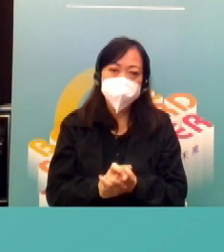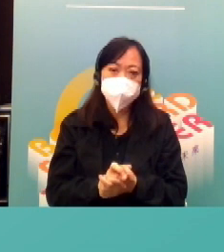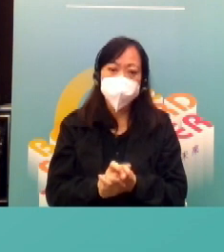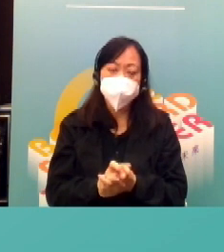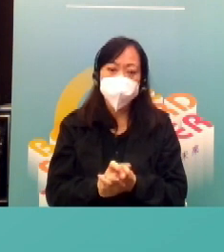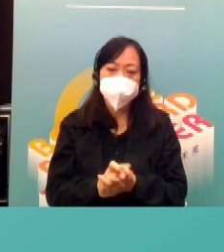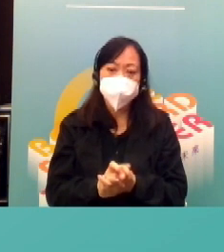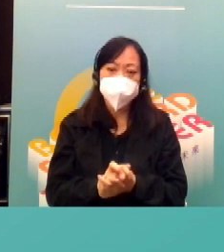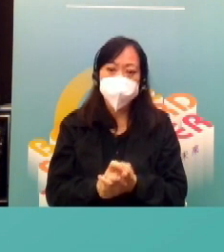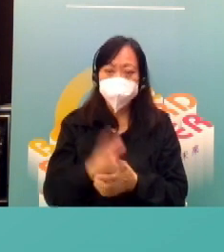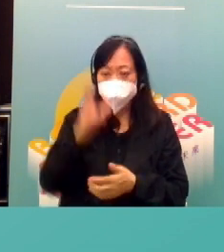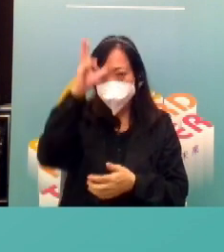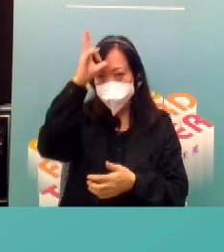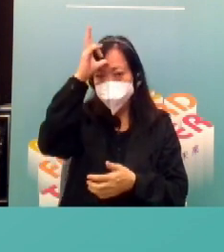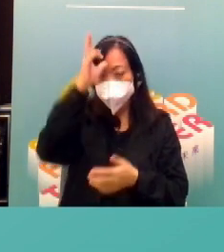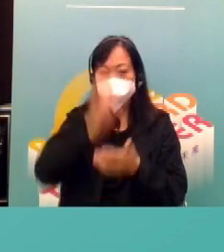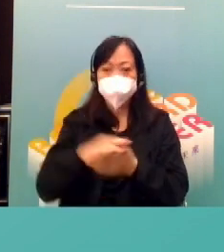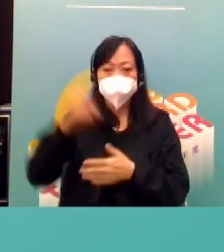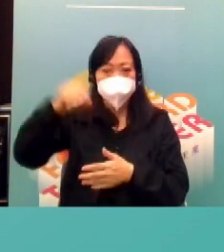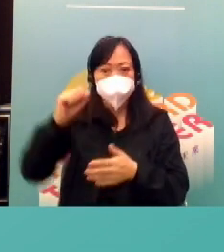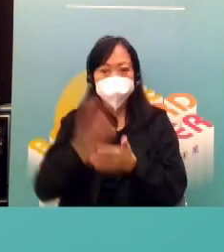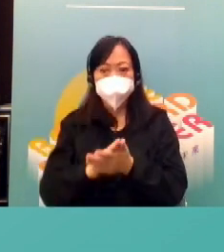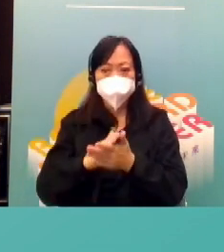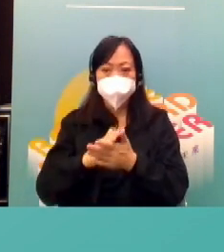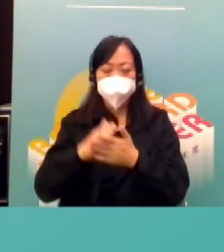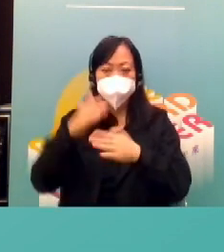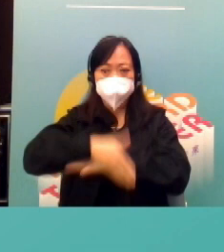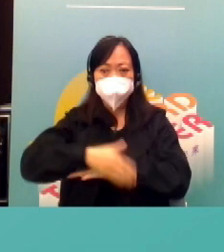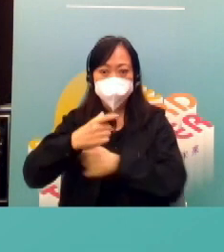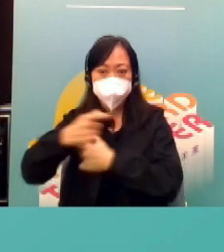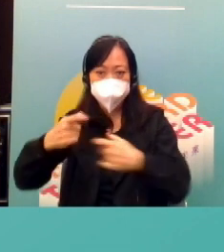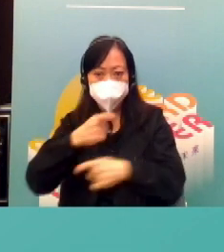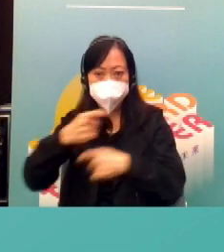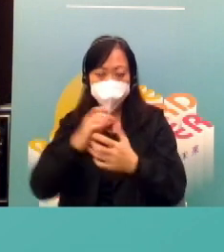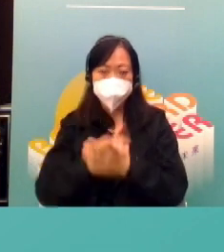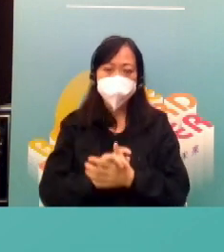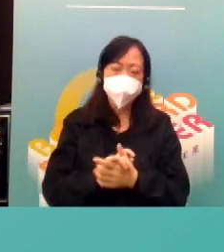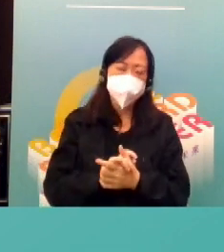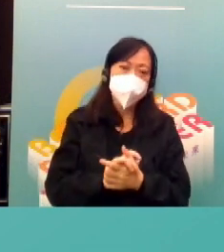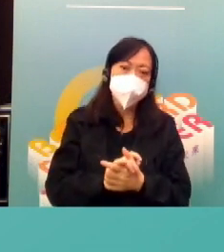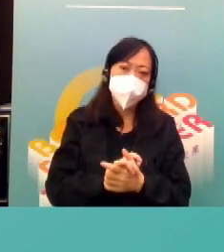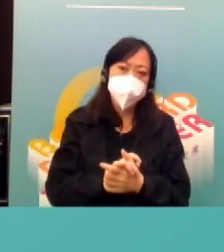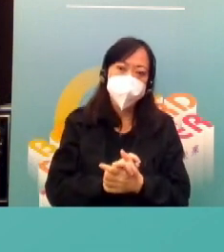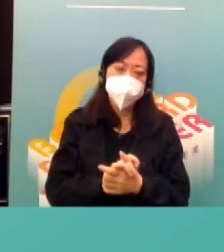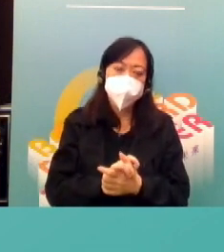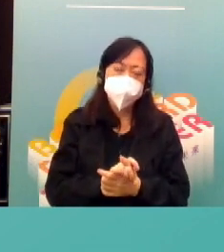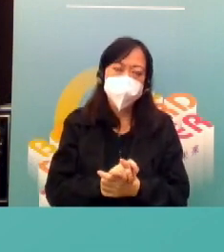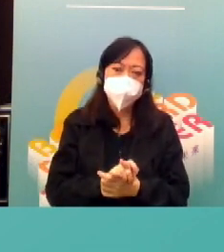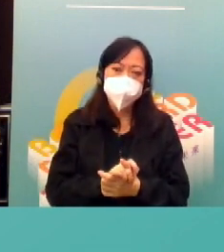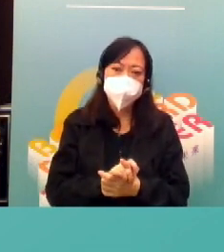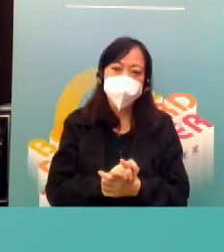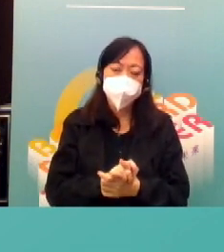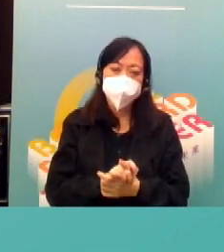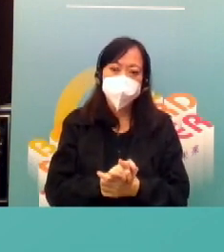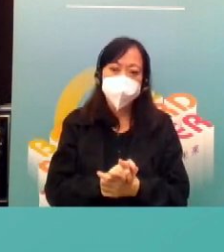distinct recognition from a mainstream traditional business, and provides them with special kind of, if you like, special treatments